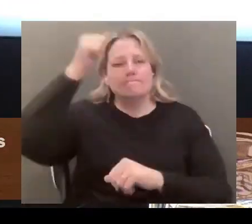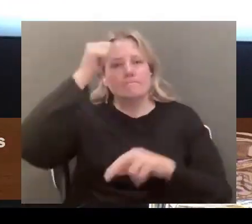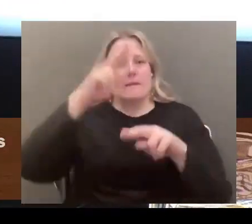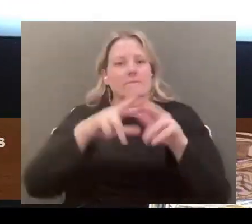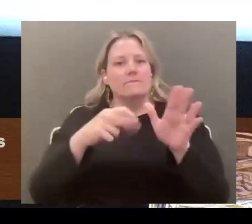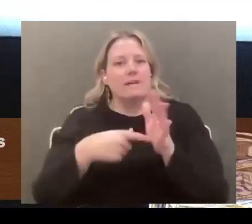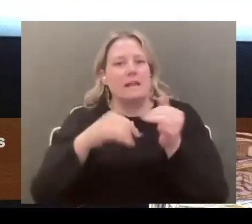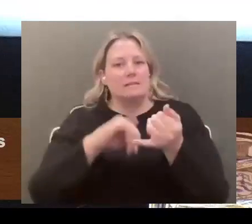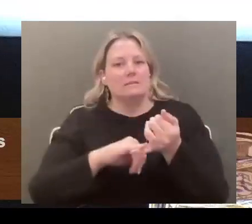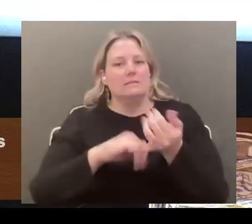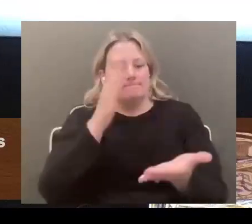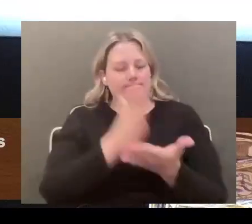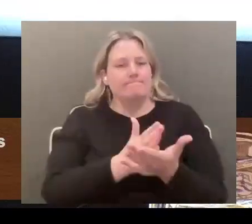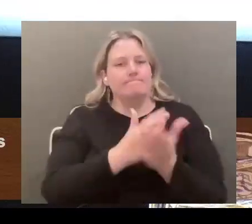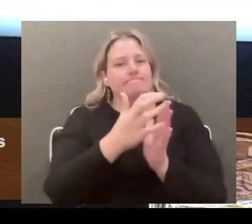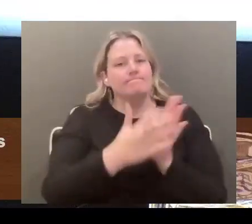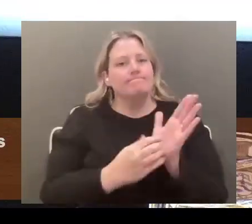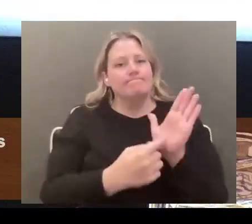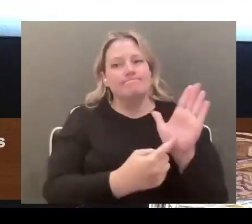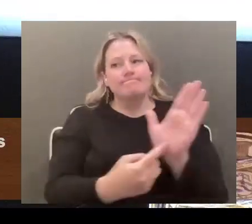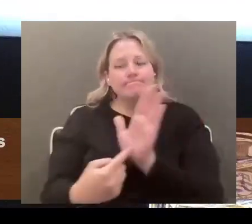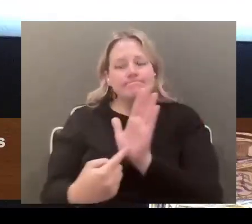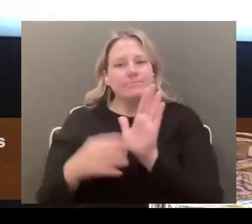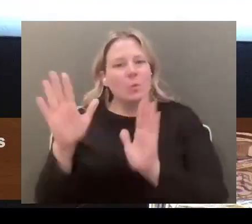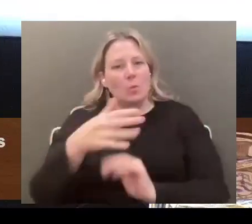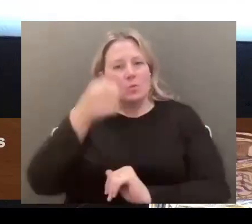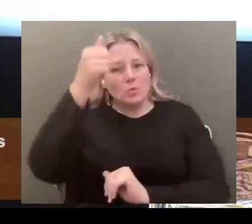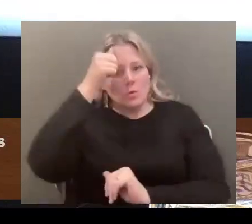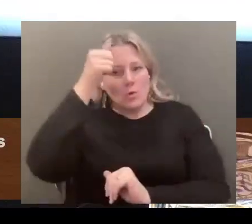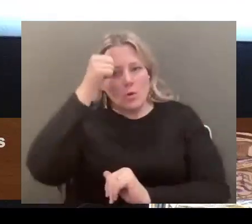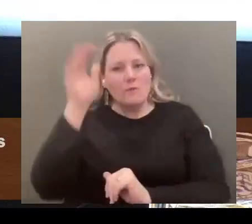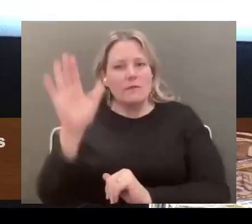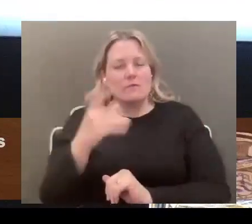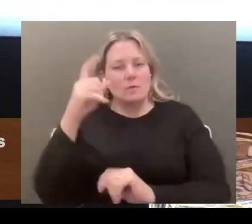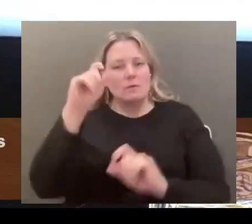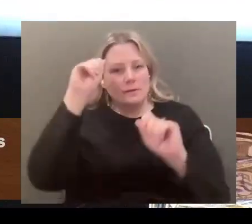to know and understand. And to be very